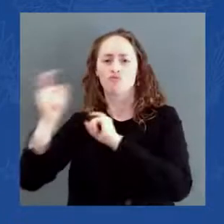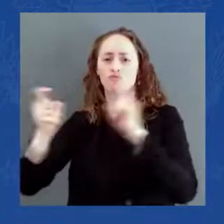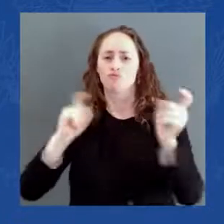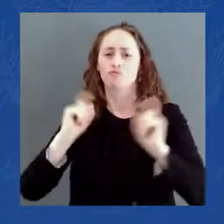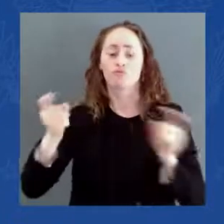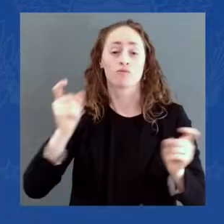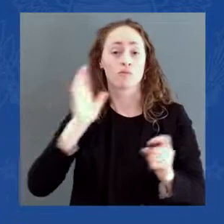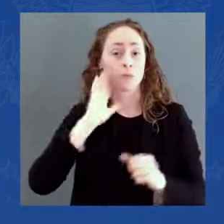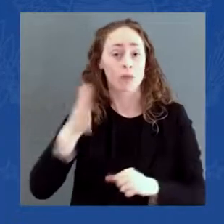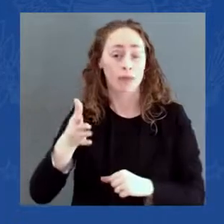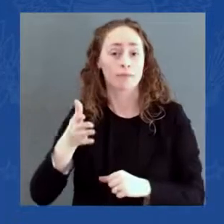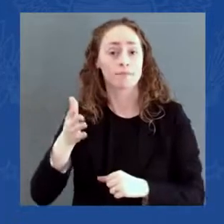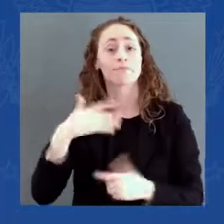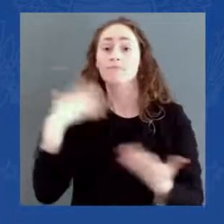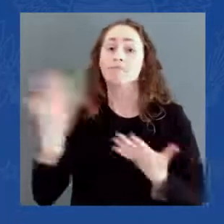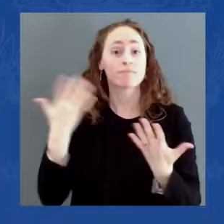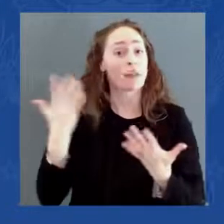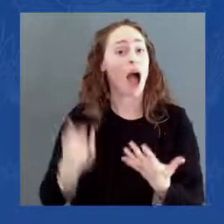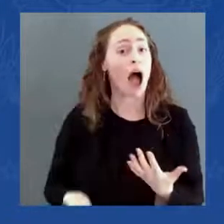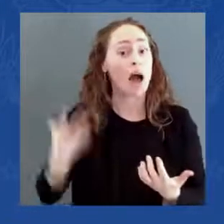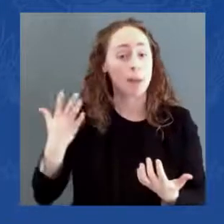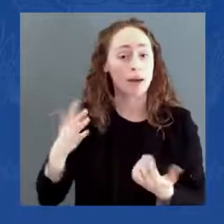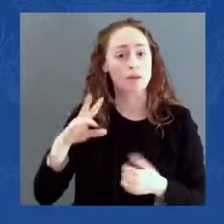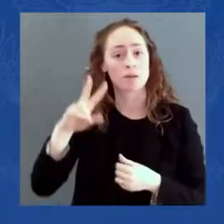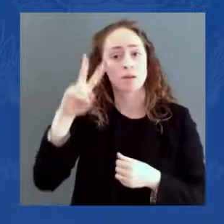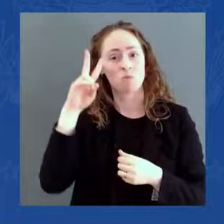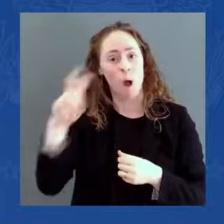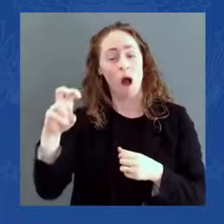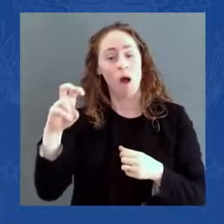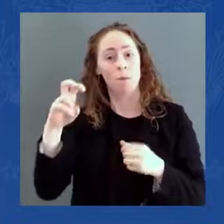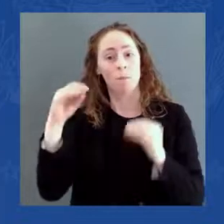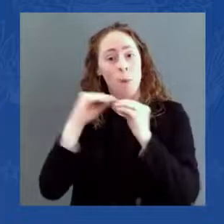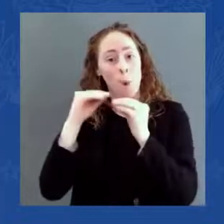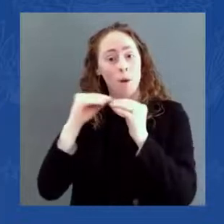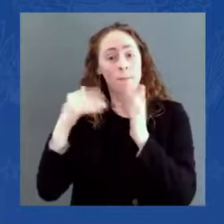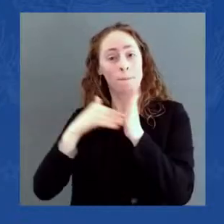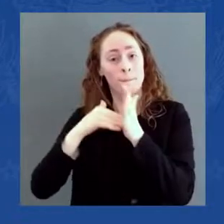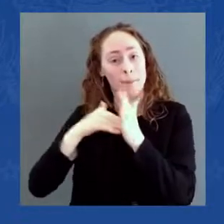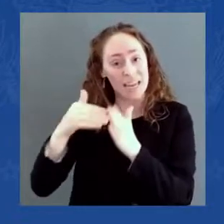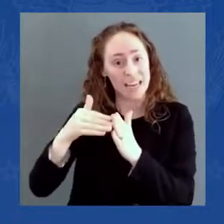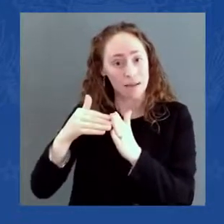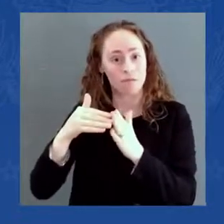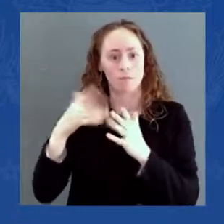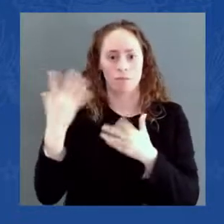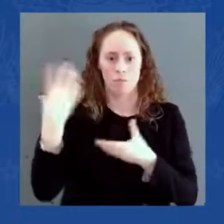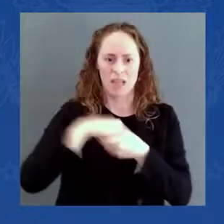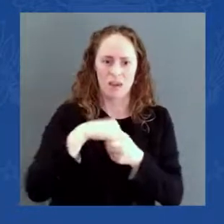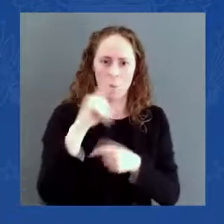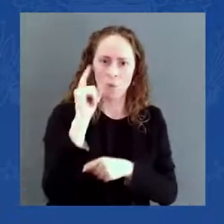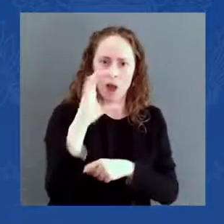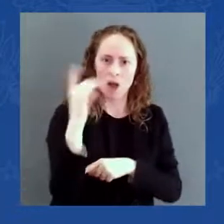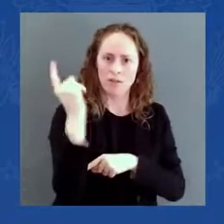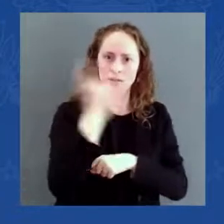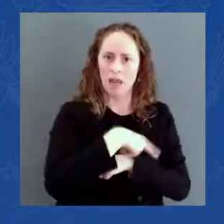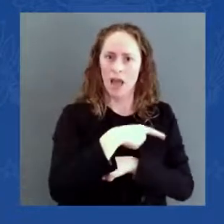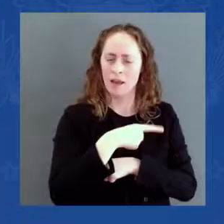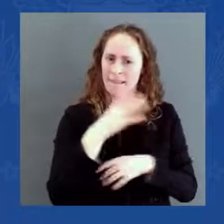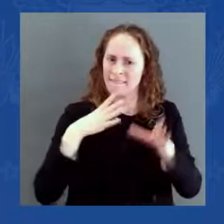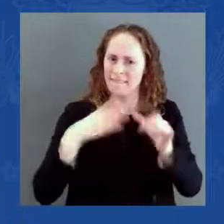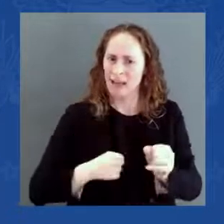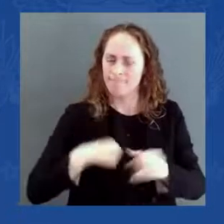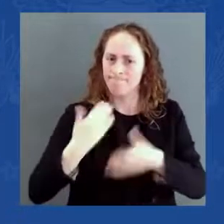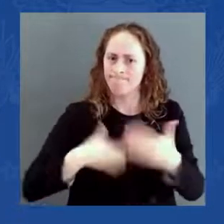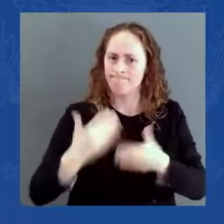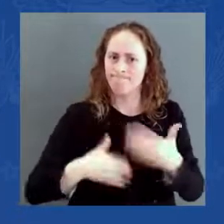delivering more than 1 billion, 200 million doses for the rest of the world. Let me be clear, there's